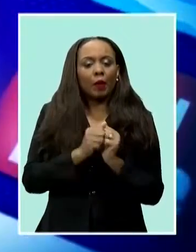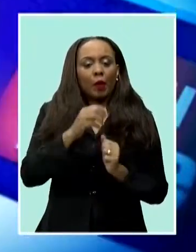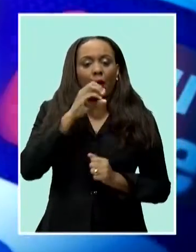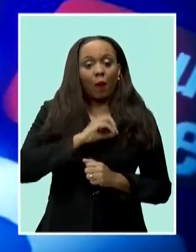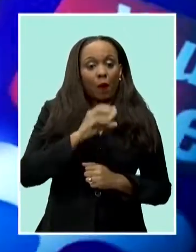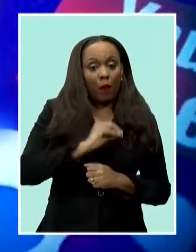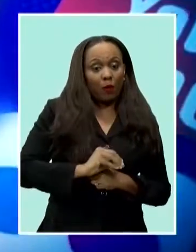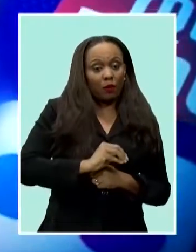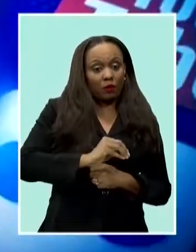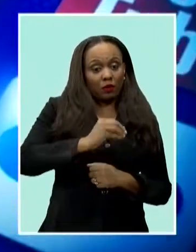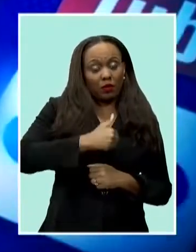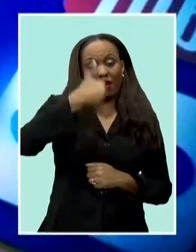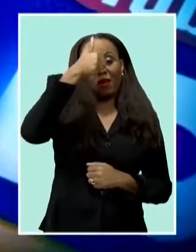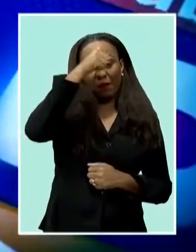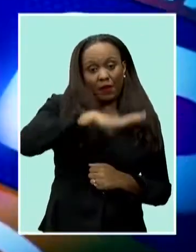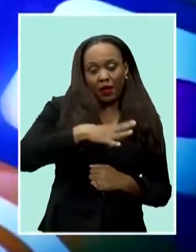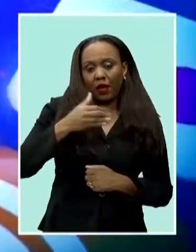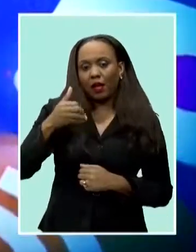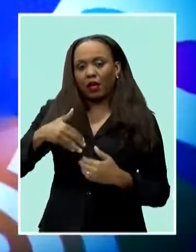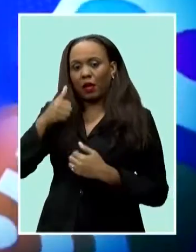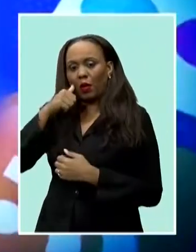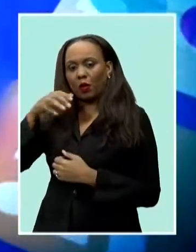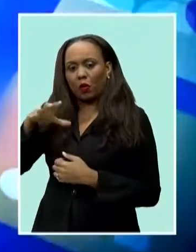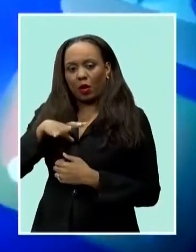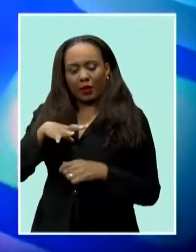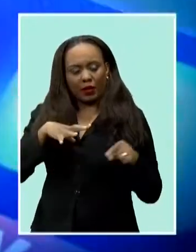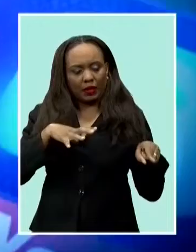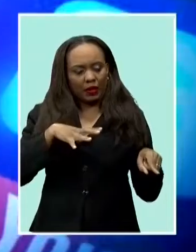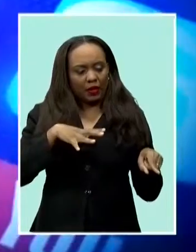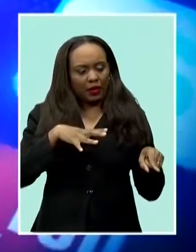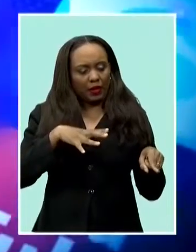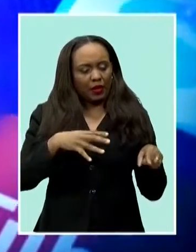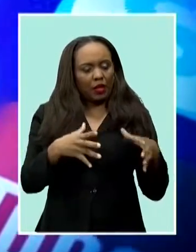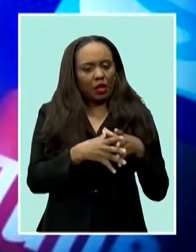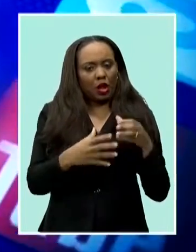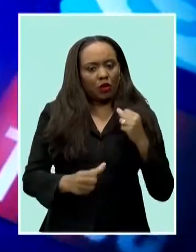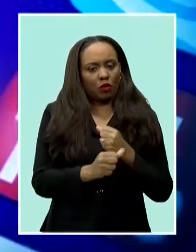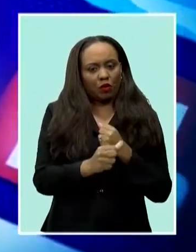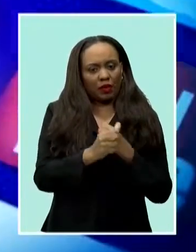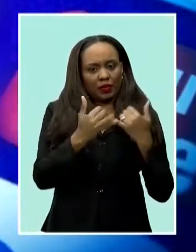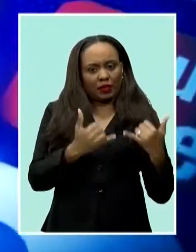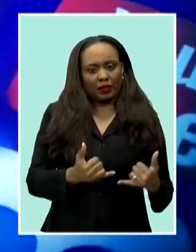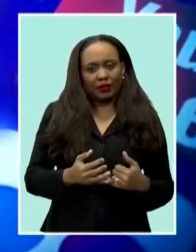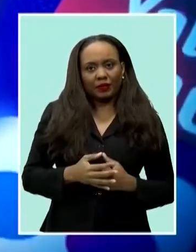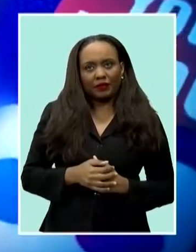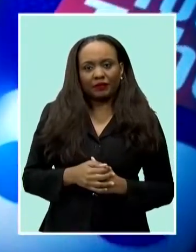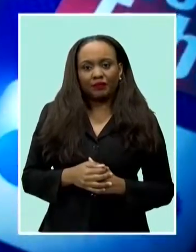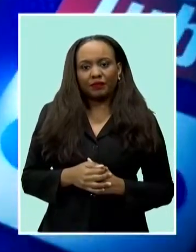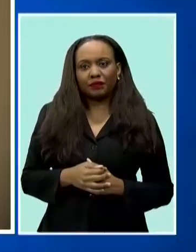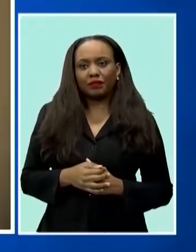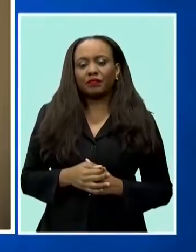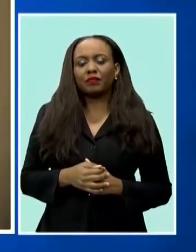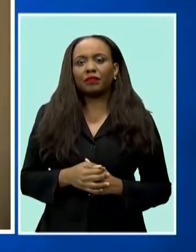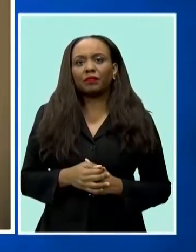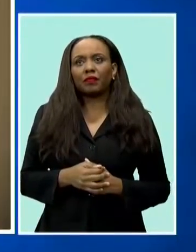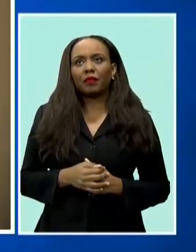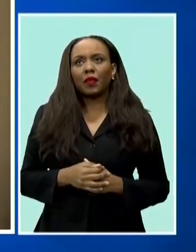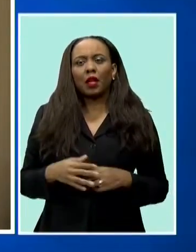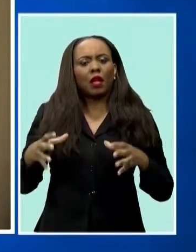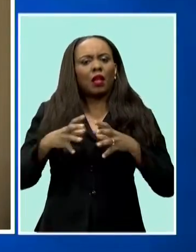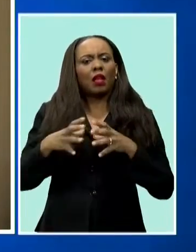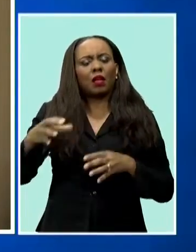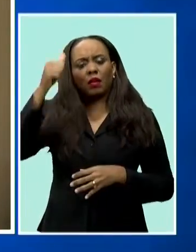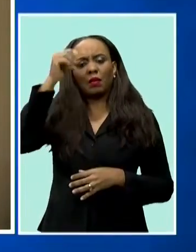relationships involving older men and young women are putting these mature men at risk. You have a lot of older